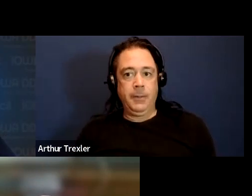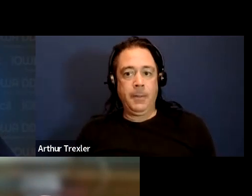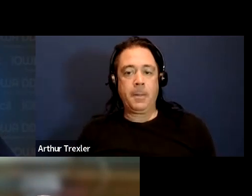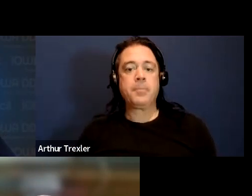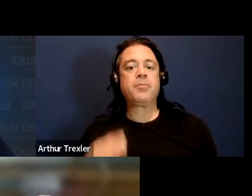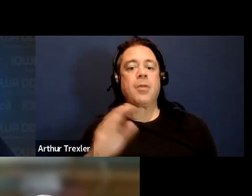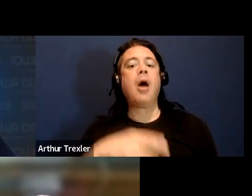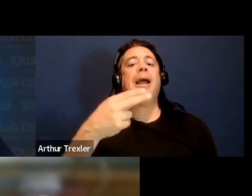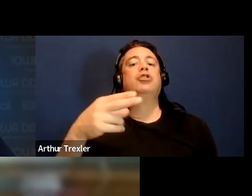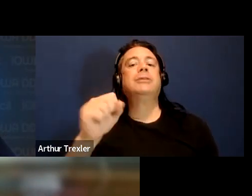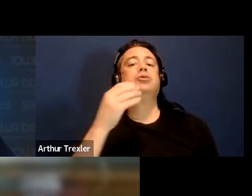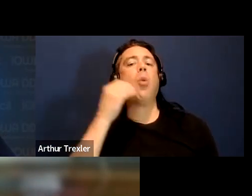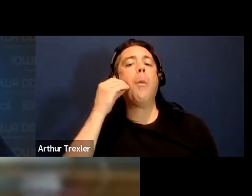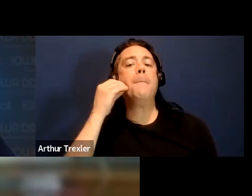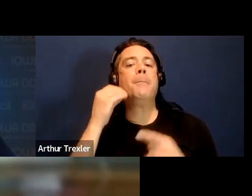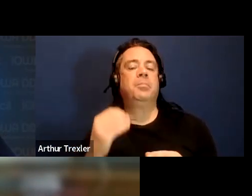home site. So